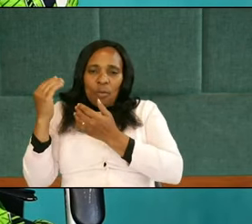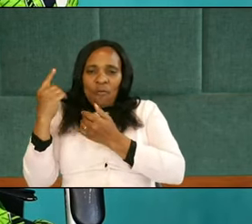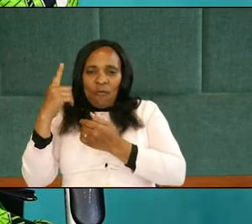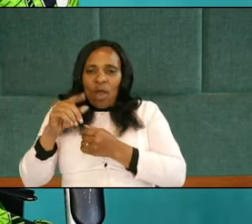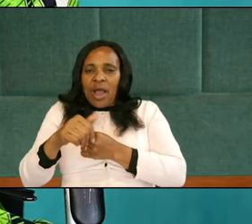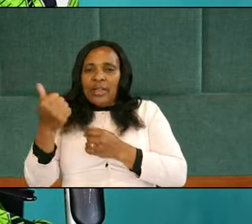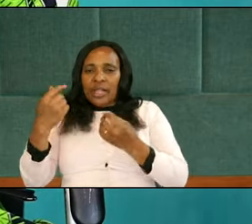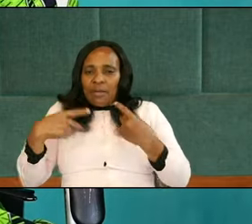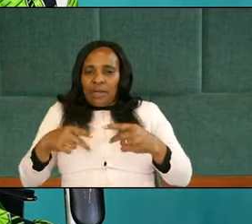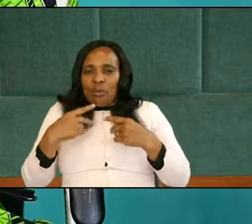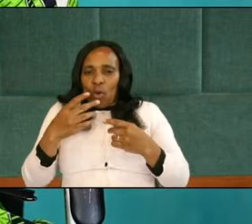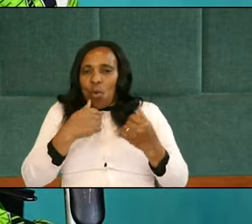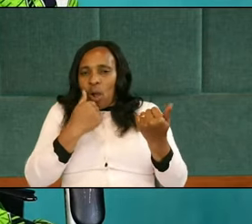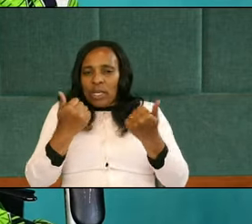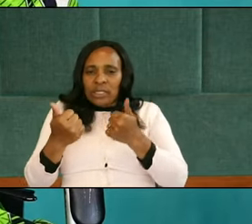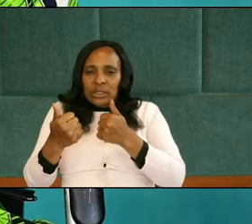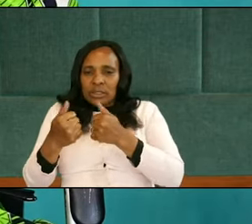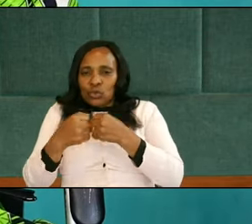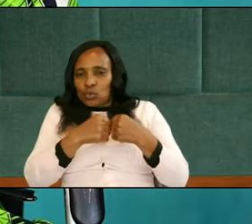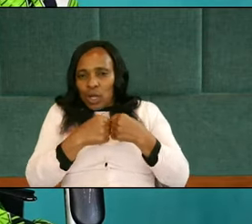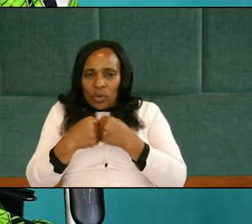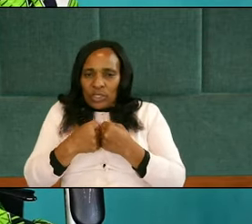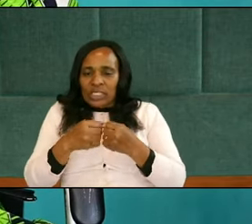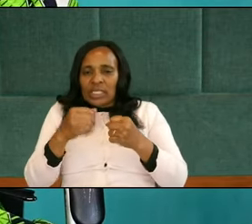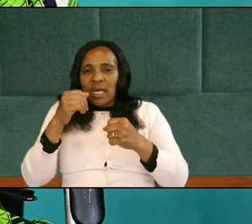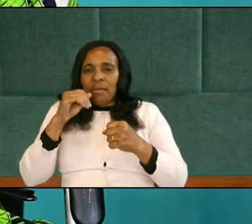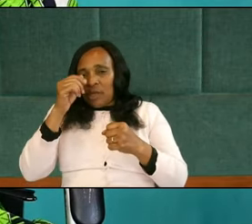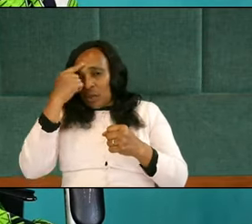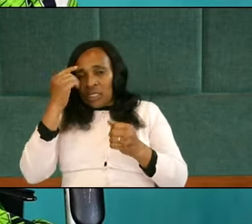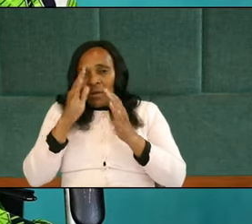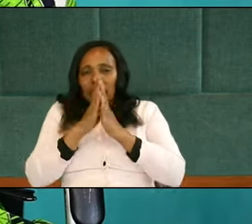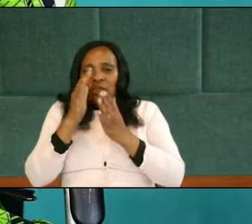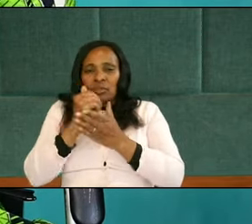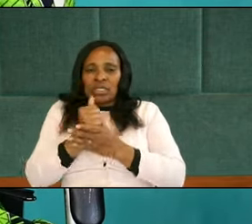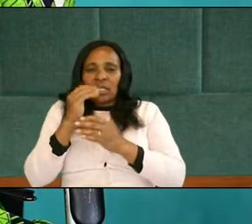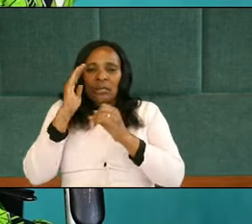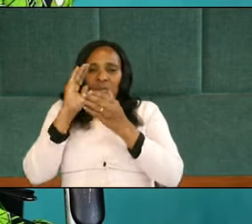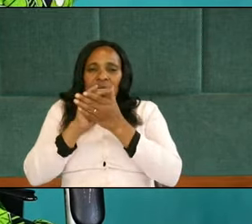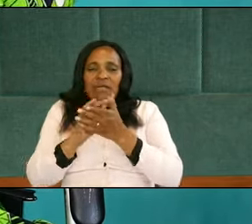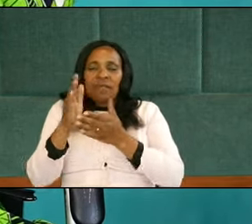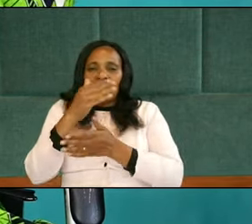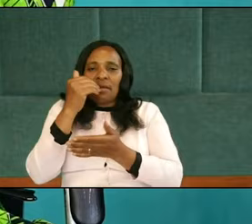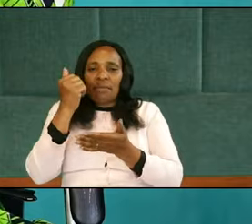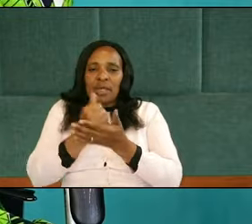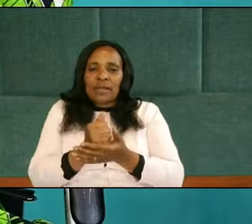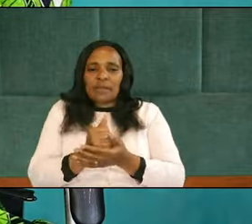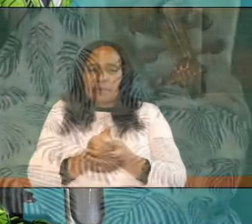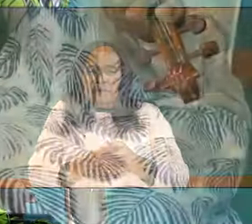struggling with repentance. I pray all this, trusting and believing. Amen. Amen.